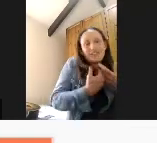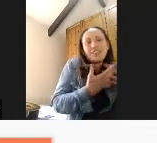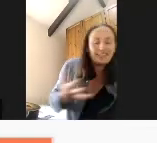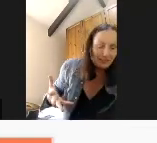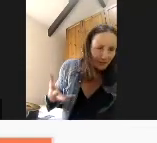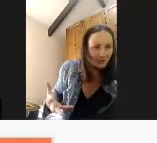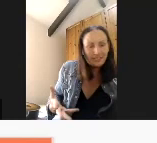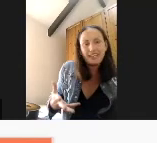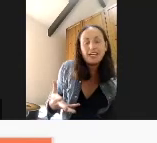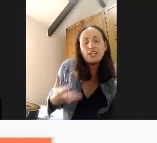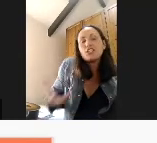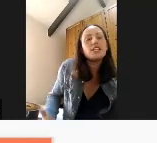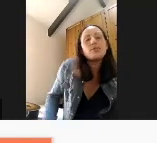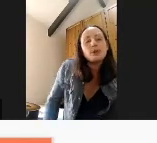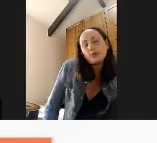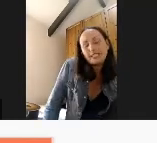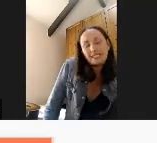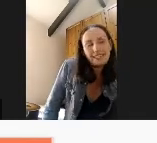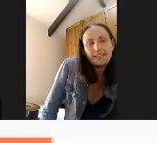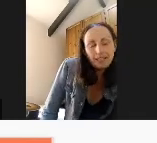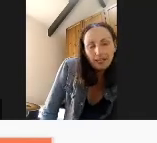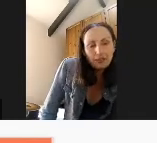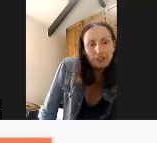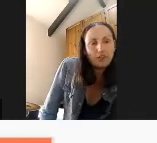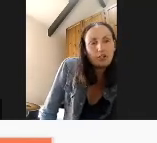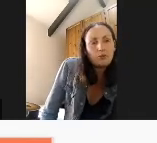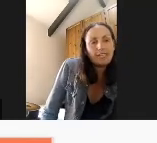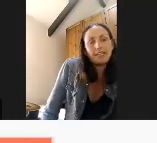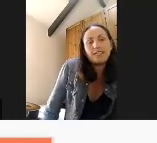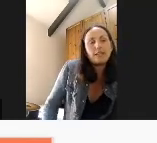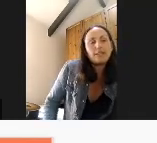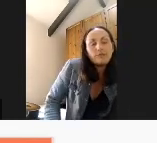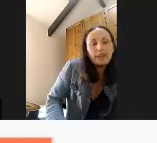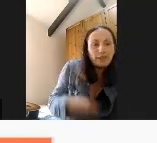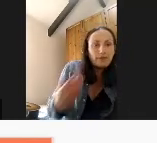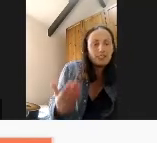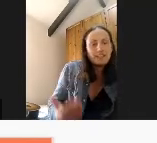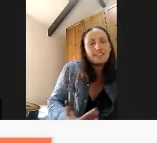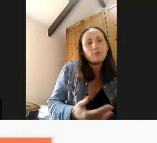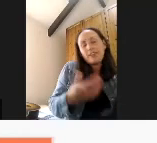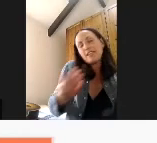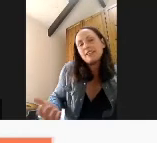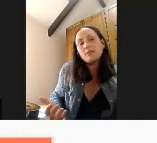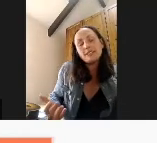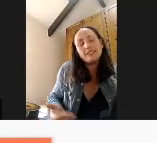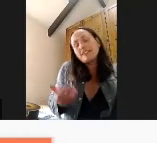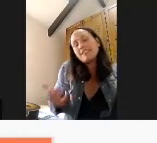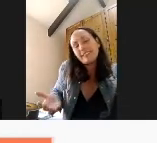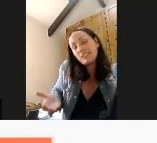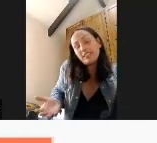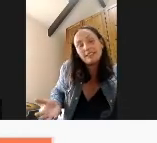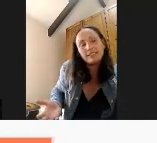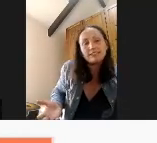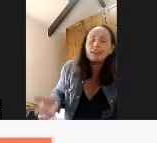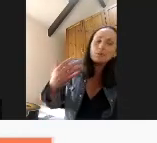each other, that can effectively share the appropriate data so that we can find the efficiencies where they need to exist, say